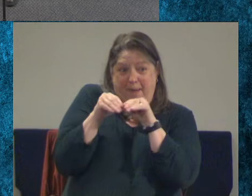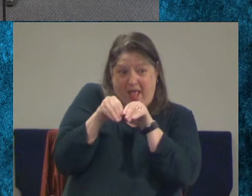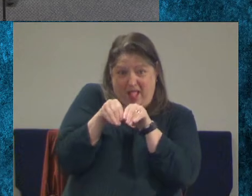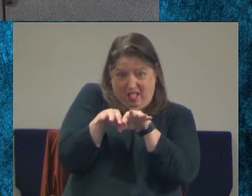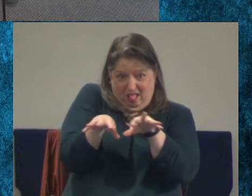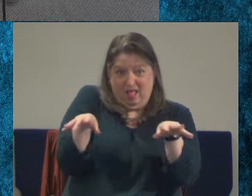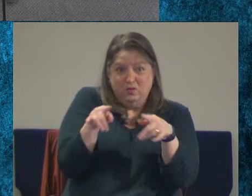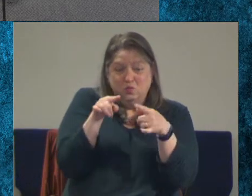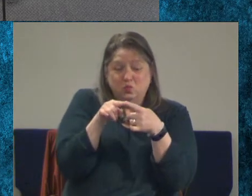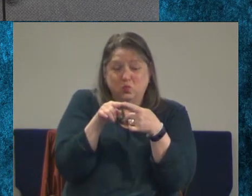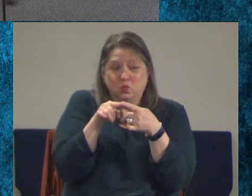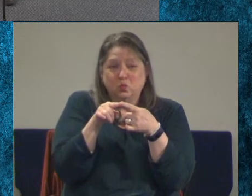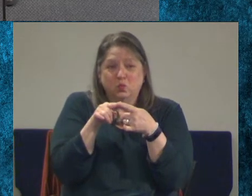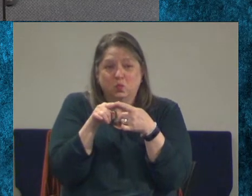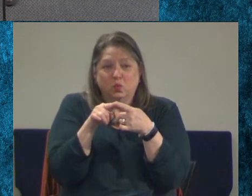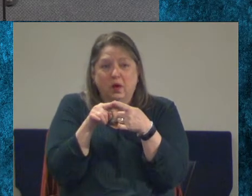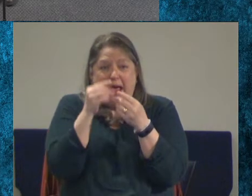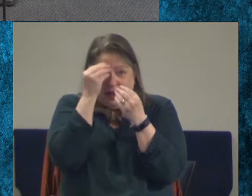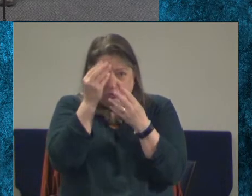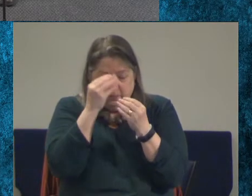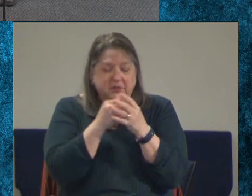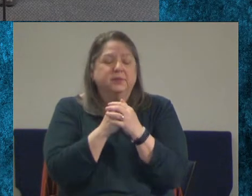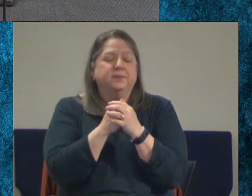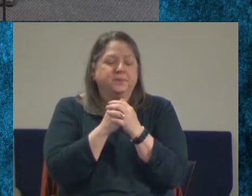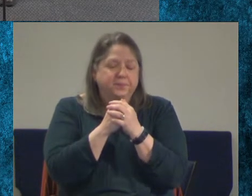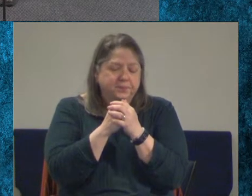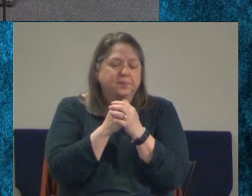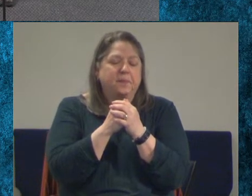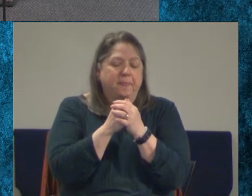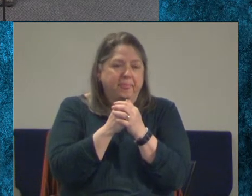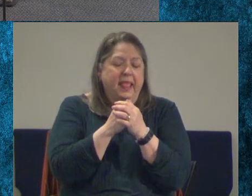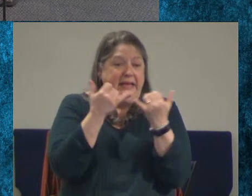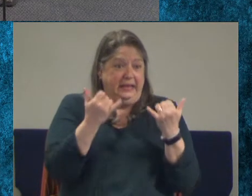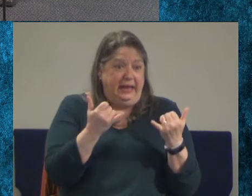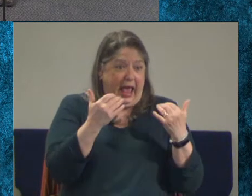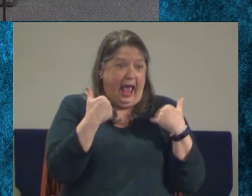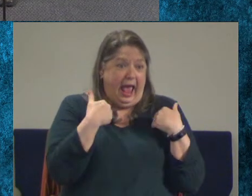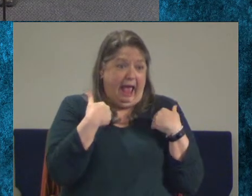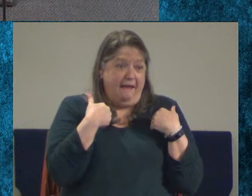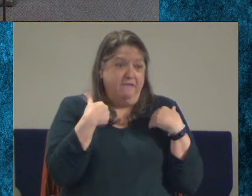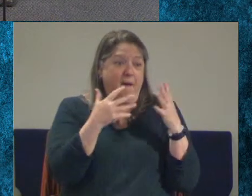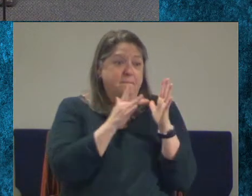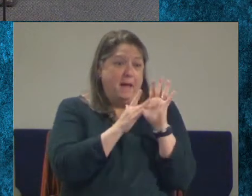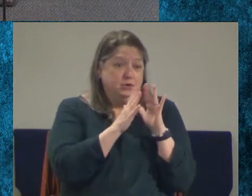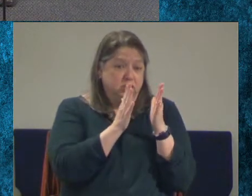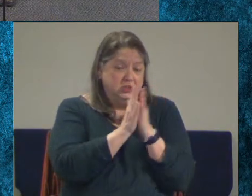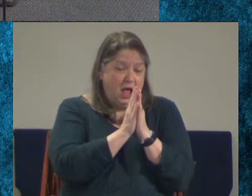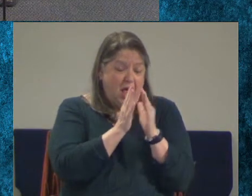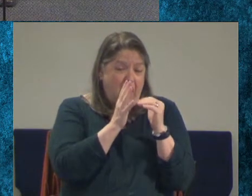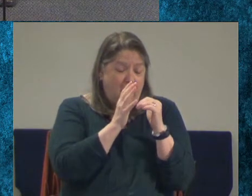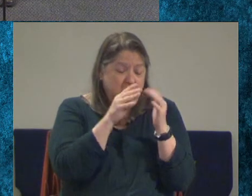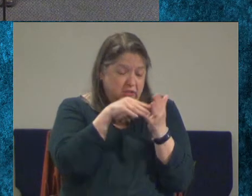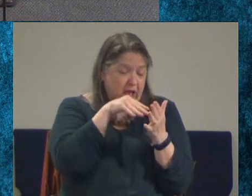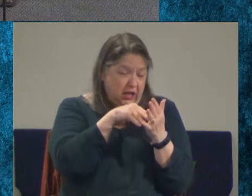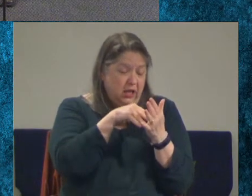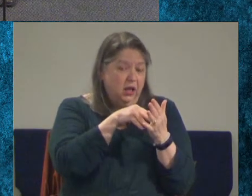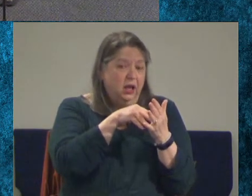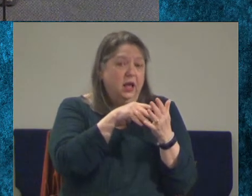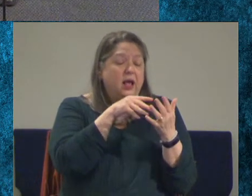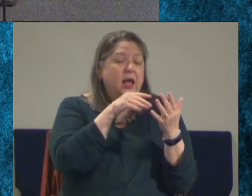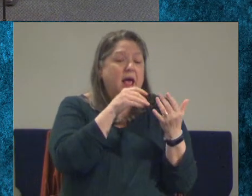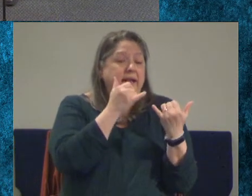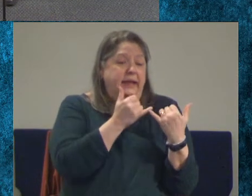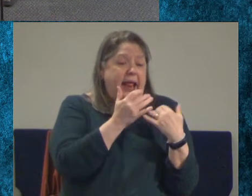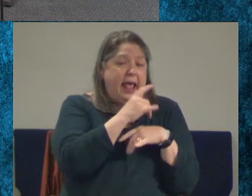here today. We have Wednesday prayer service at 8 o'clock, and youth is meeting tonight.